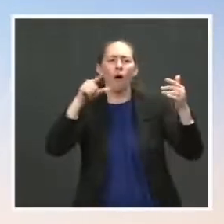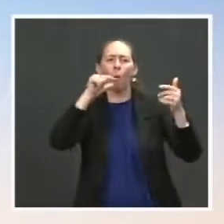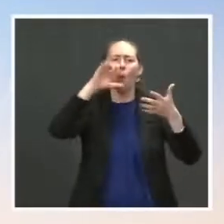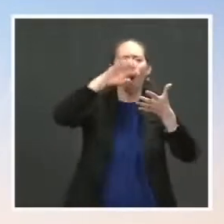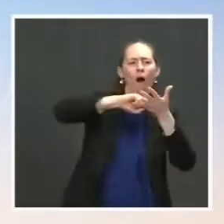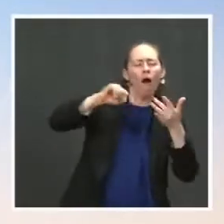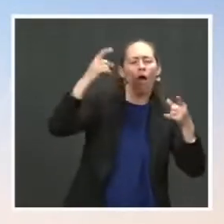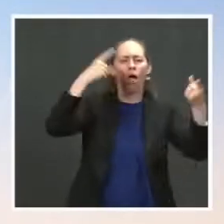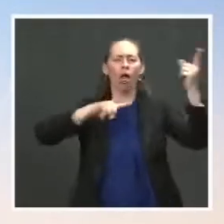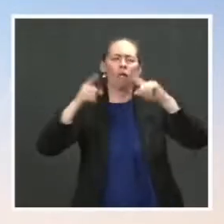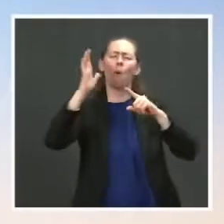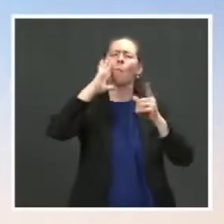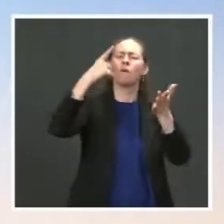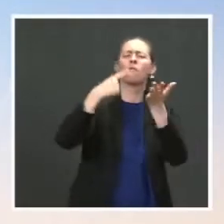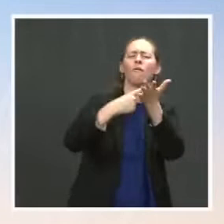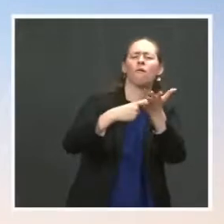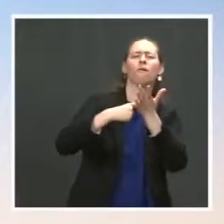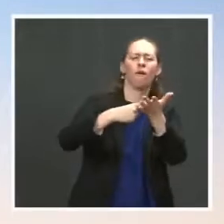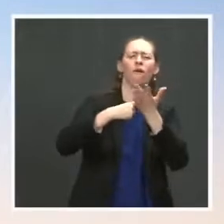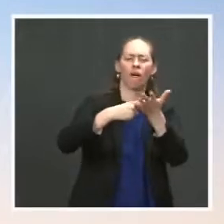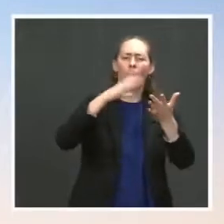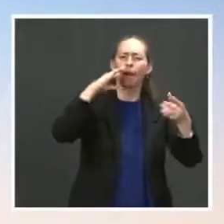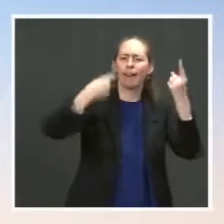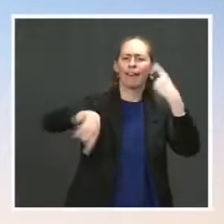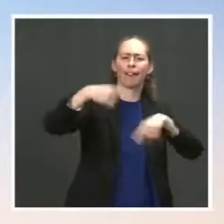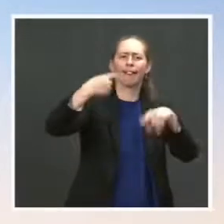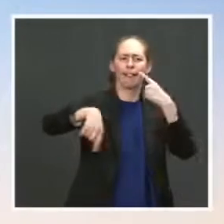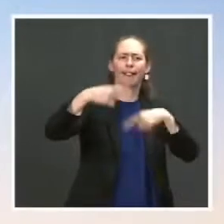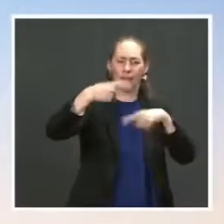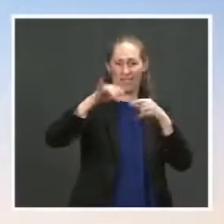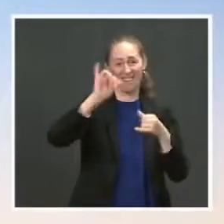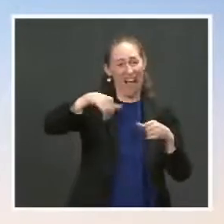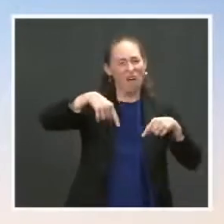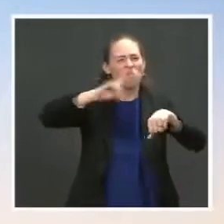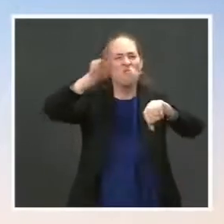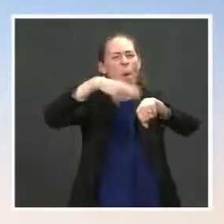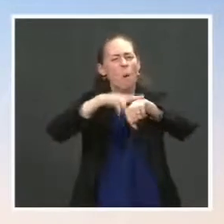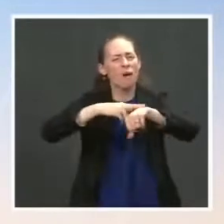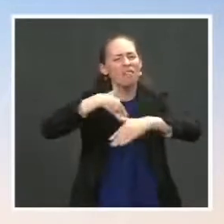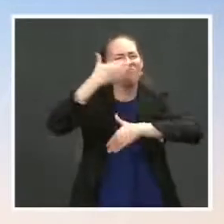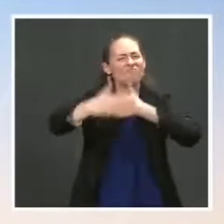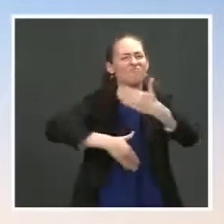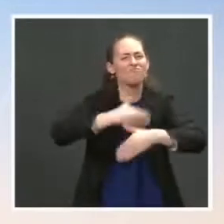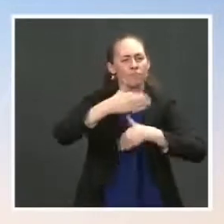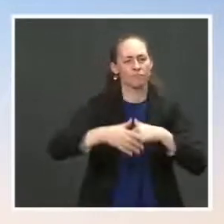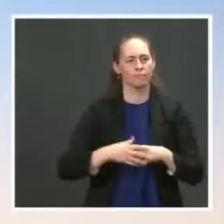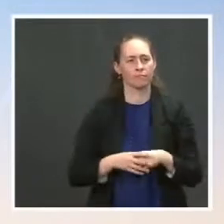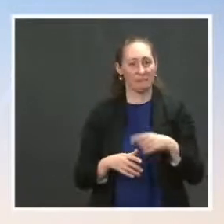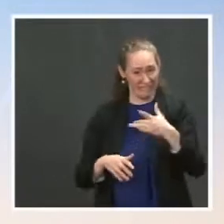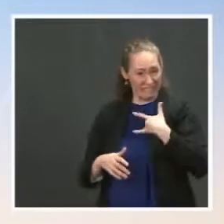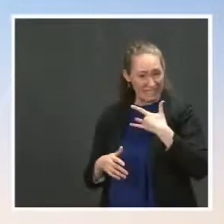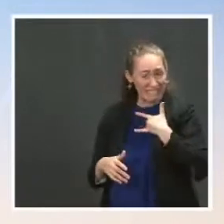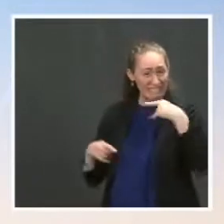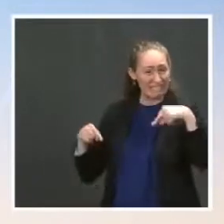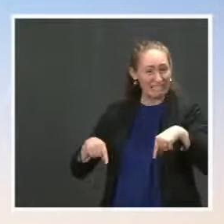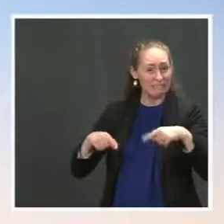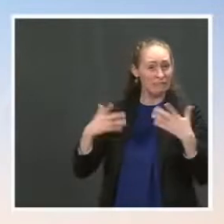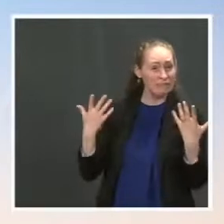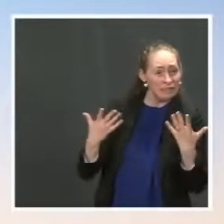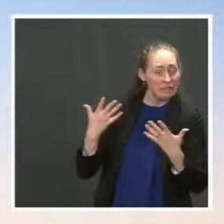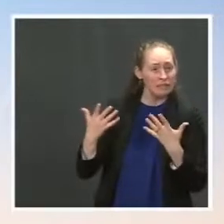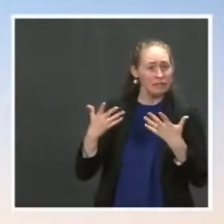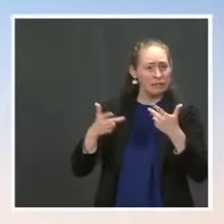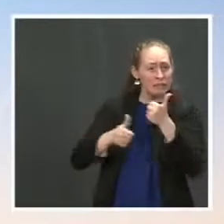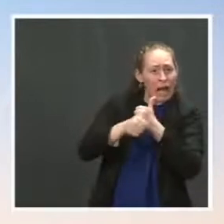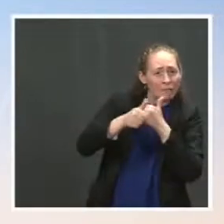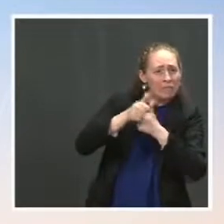all a part of the process. A little dangerous to be always citing the polls, though, as your basically your credibility. Do you not think